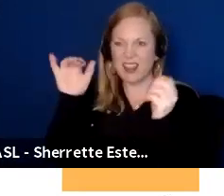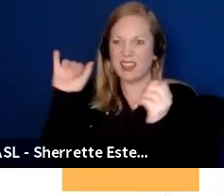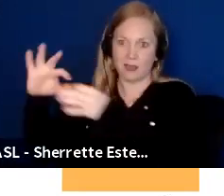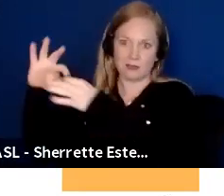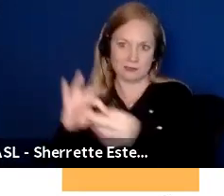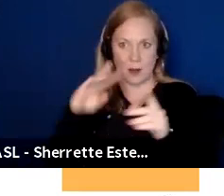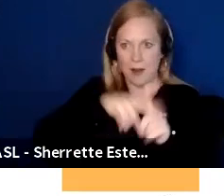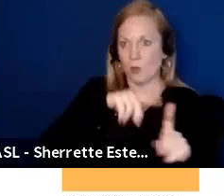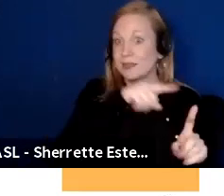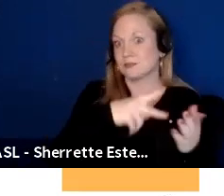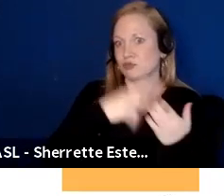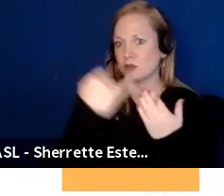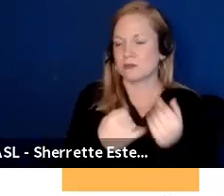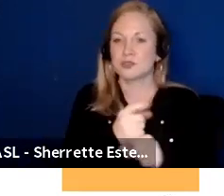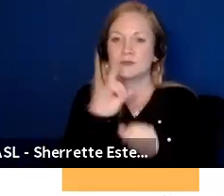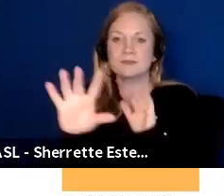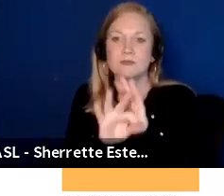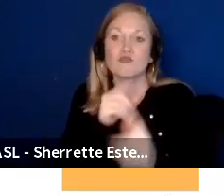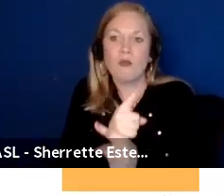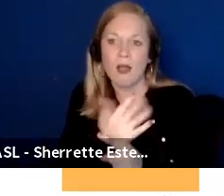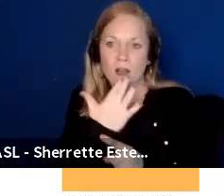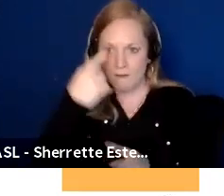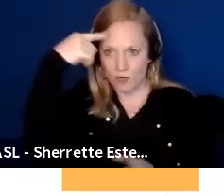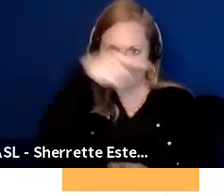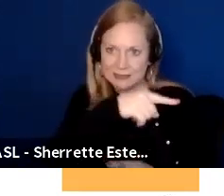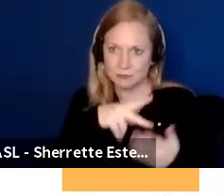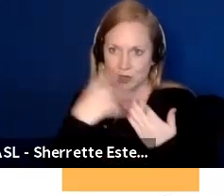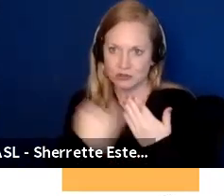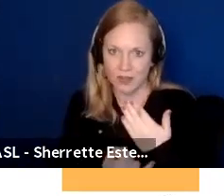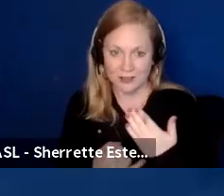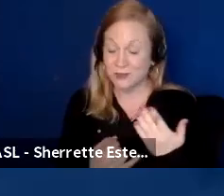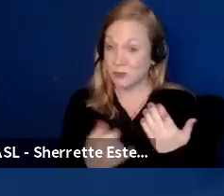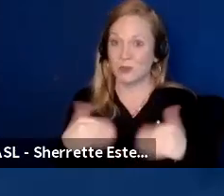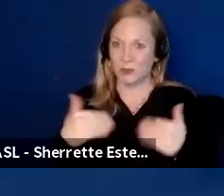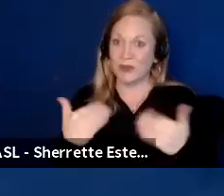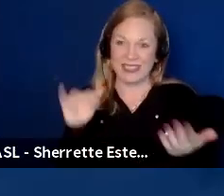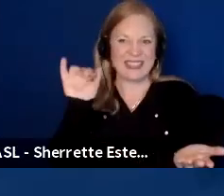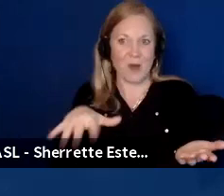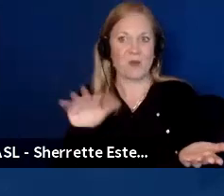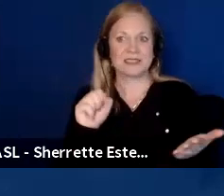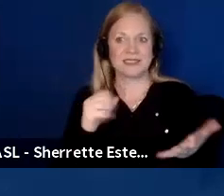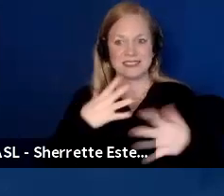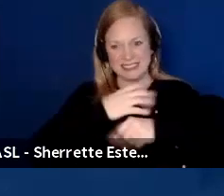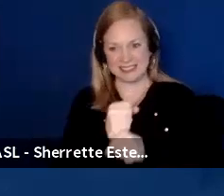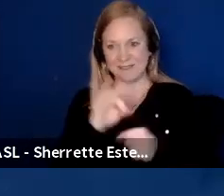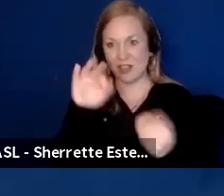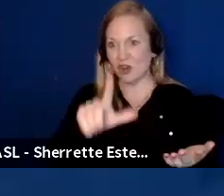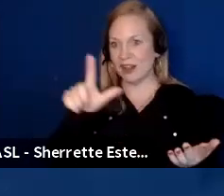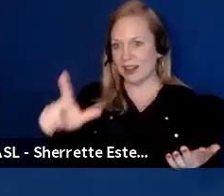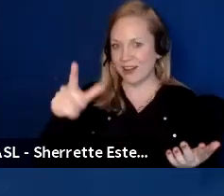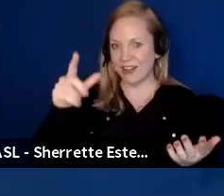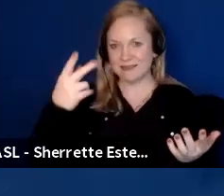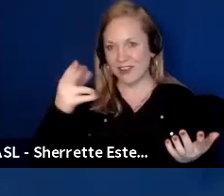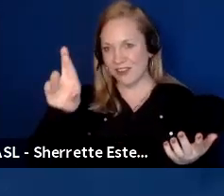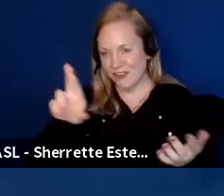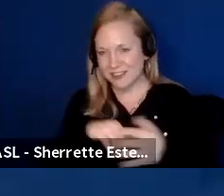right colors for the project. So very quickly, that was the Learning and Living Residence Hall. I wanted to make sure we had